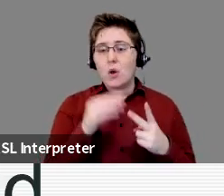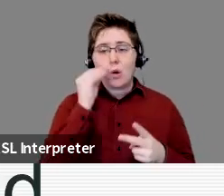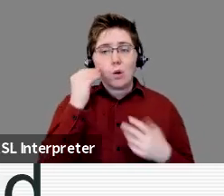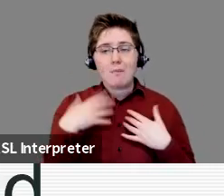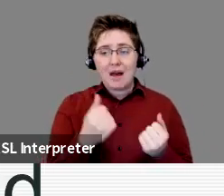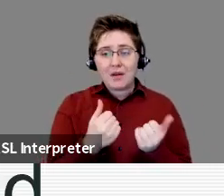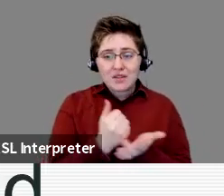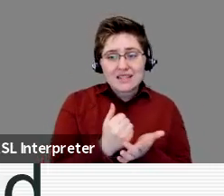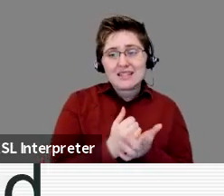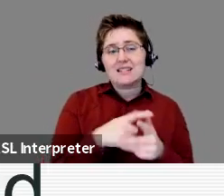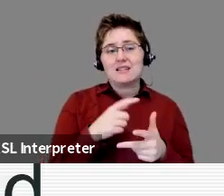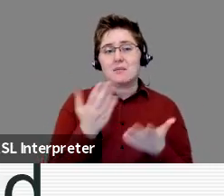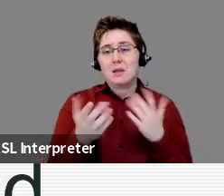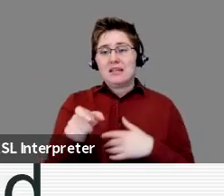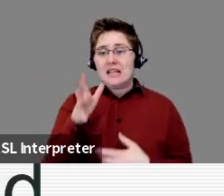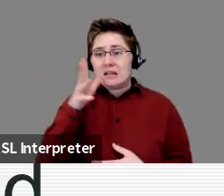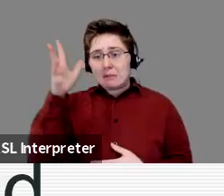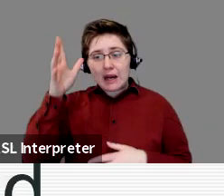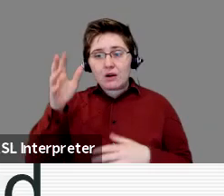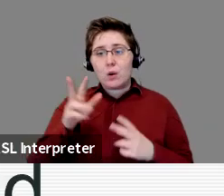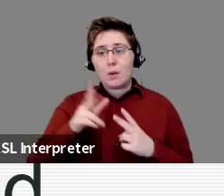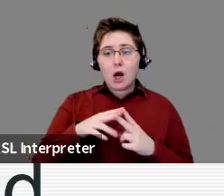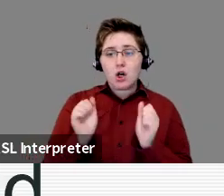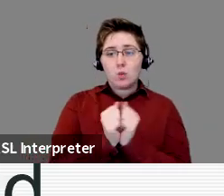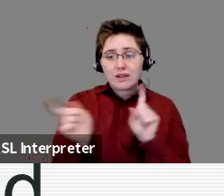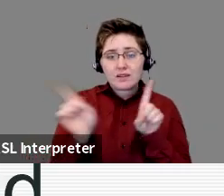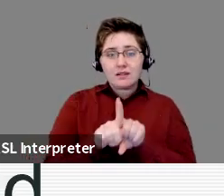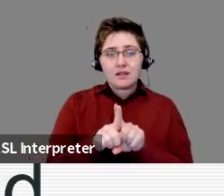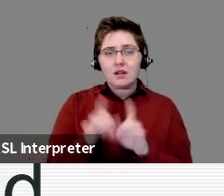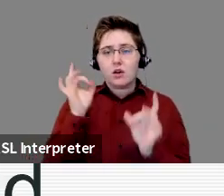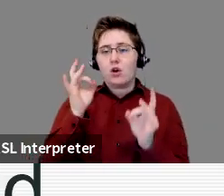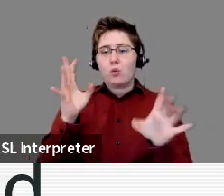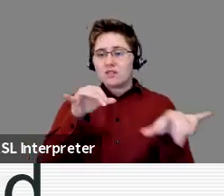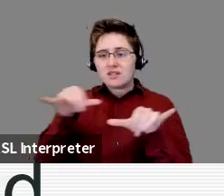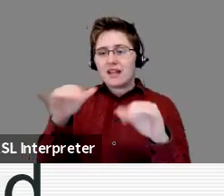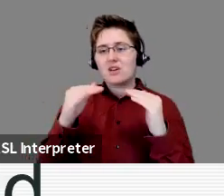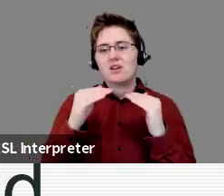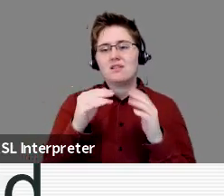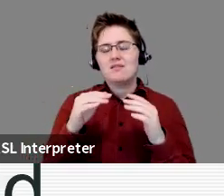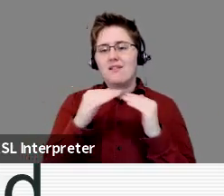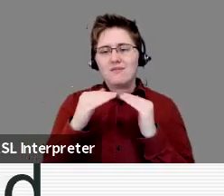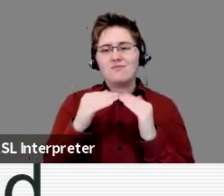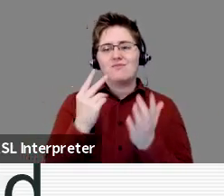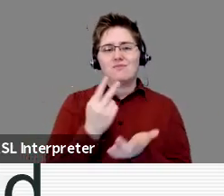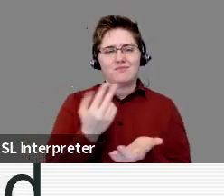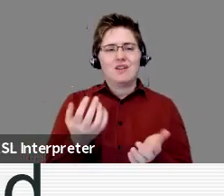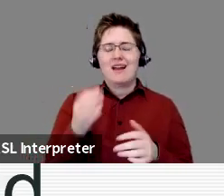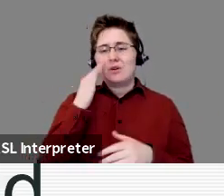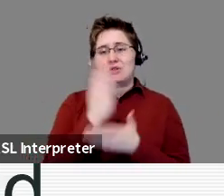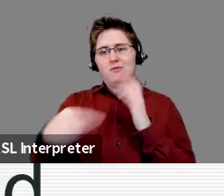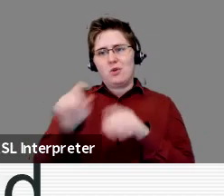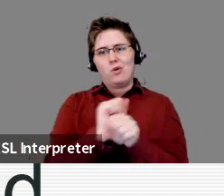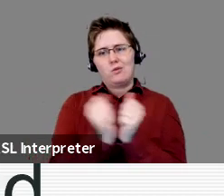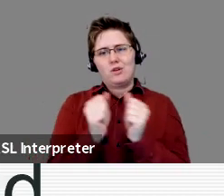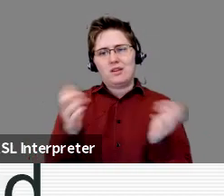assistants who maybe needed a parent or a partner with them. Crisis standards of care, which I know some of you may have worked on here in Ohio, as you had